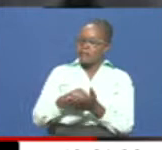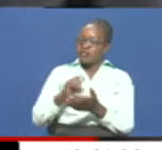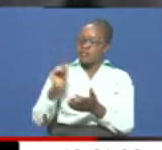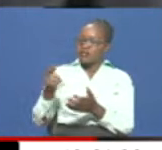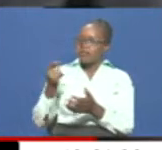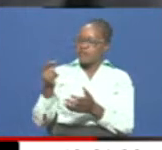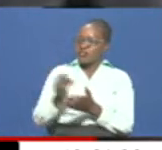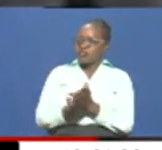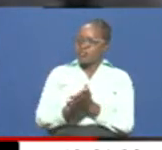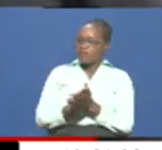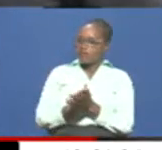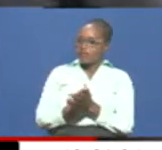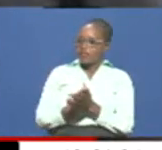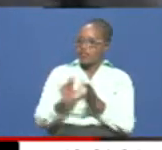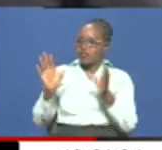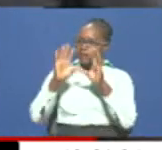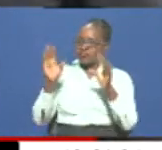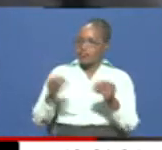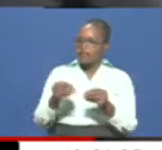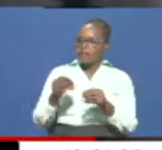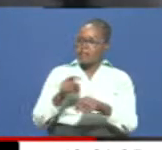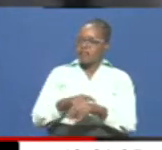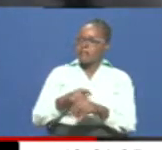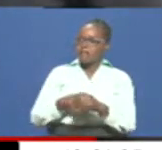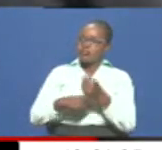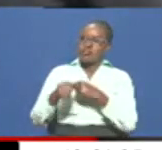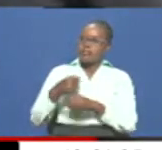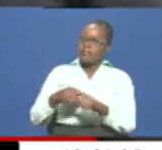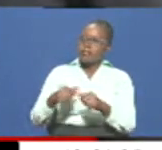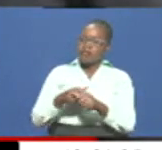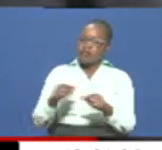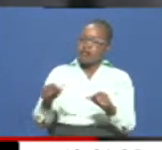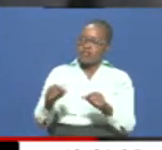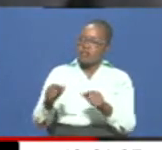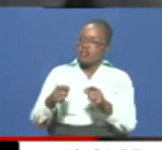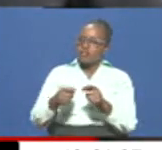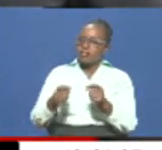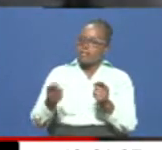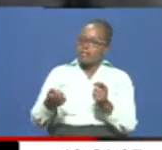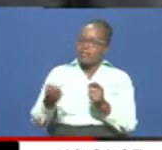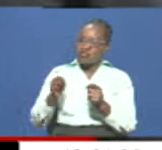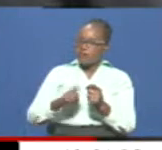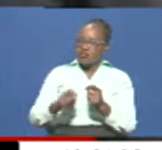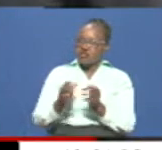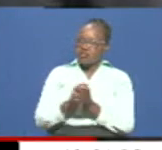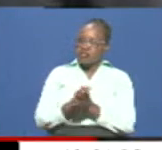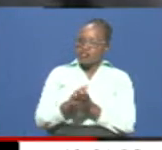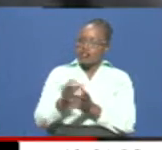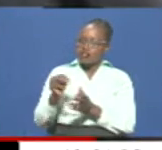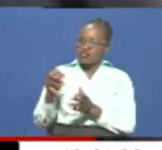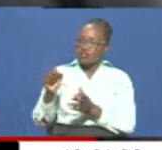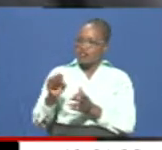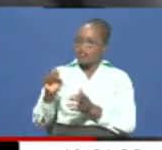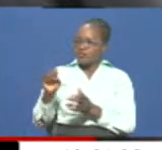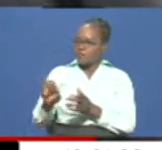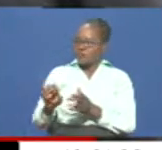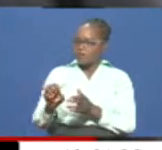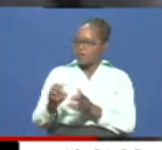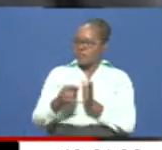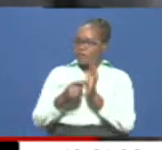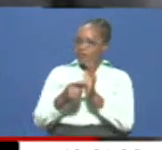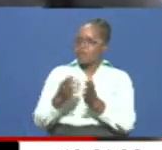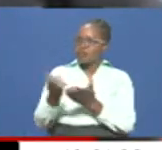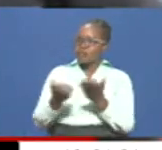timely activity that's well required by SMEs in this country. So the essence of Make It Kenya, one, is to showcase those businesses